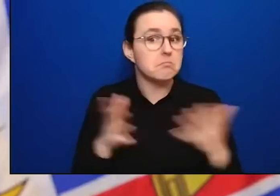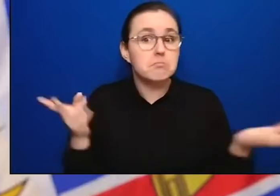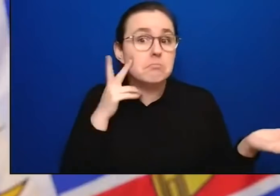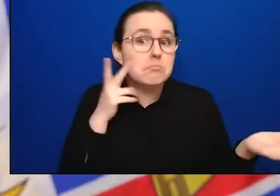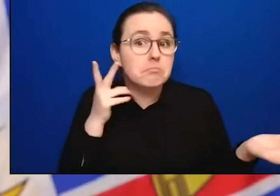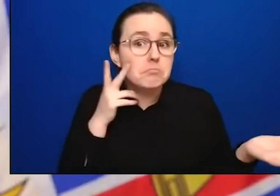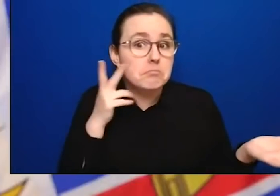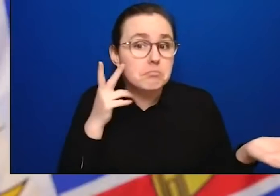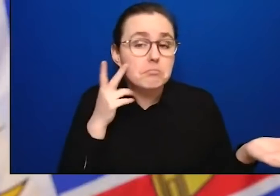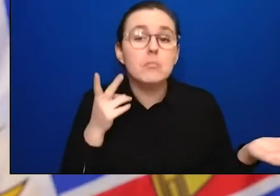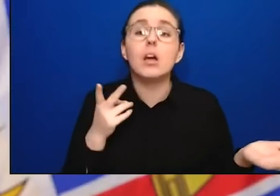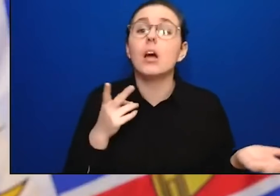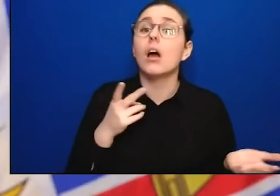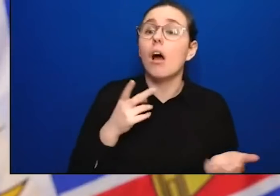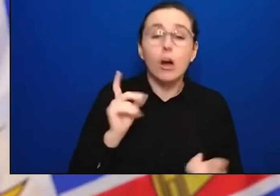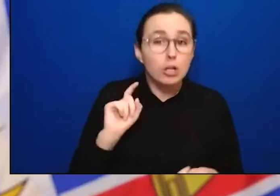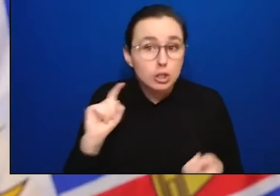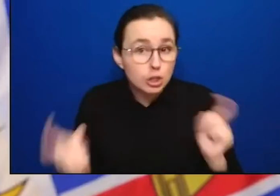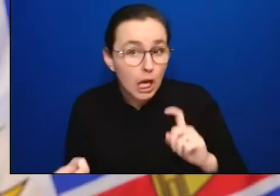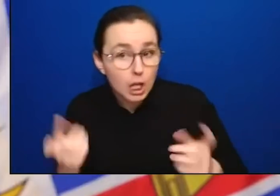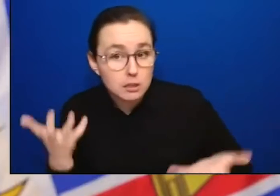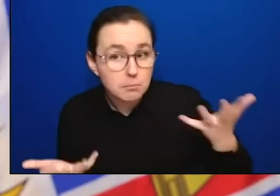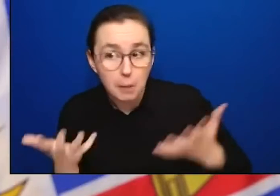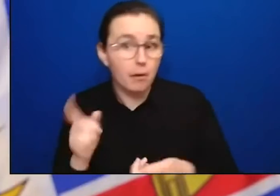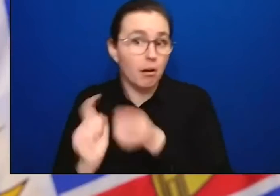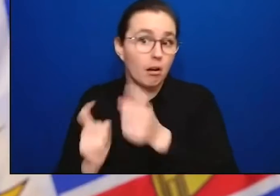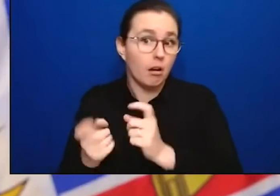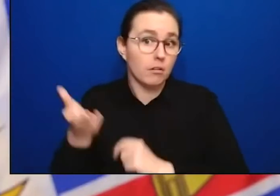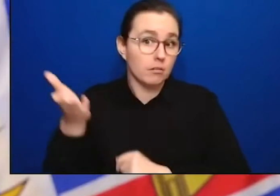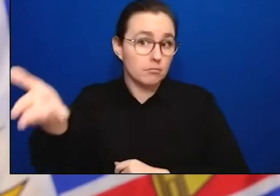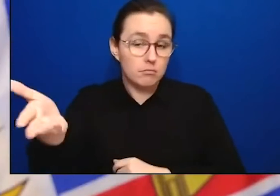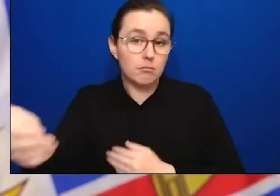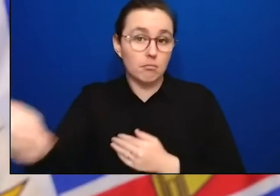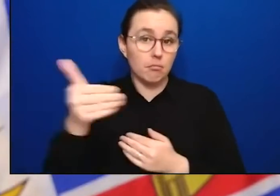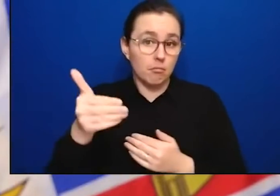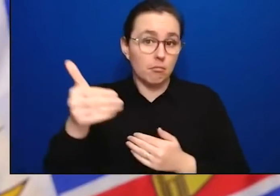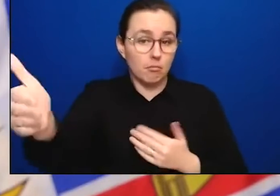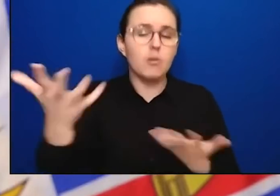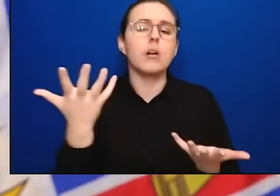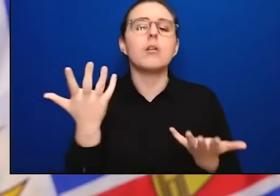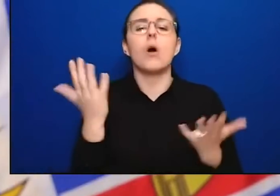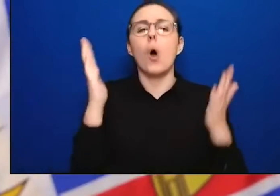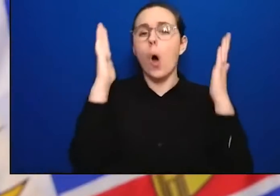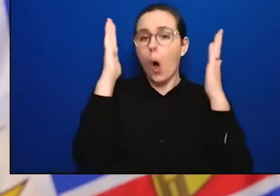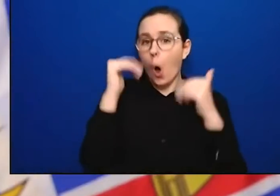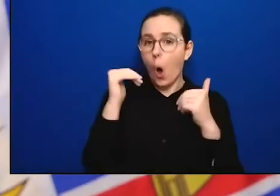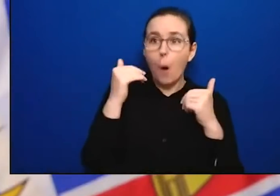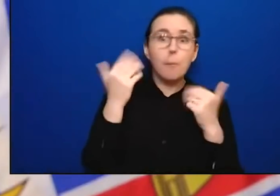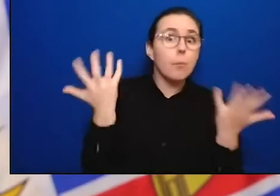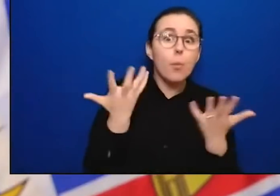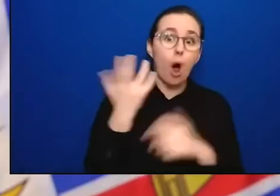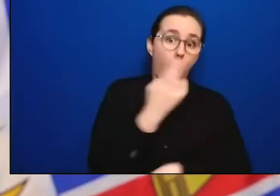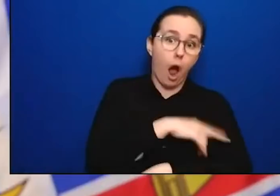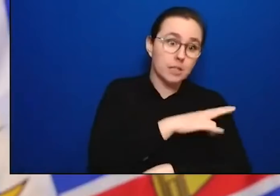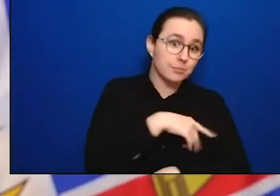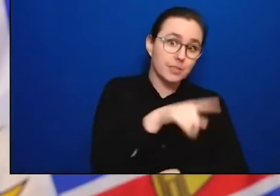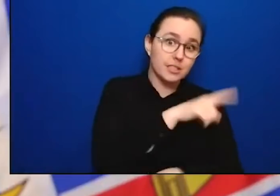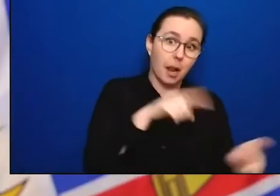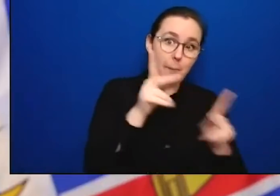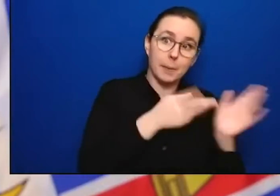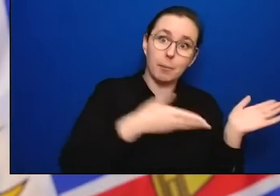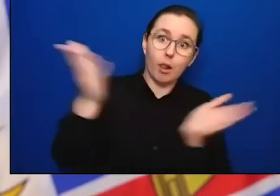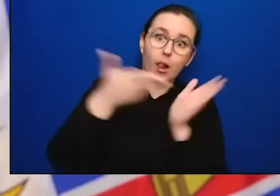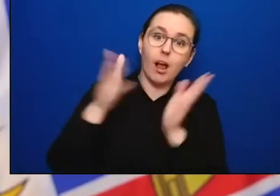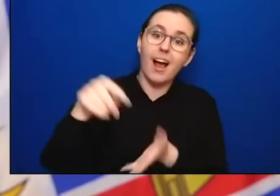end of June, but as I've also said, we'll be reevaluating as we go through this next few weeks, and as hopefully we will